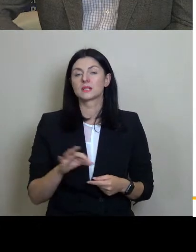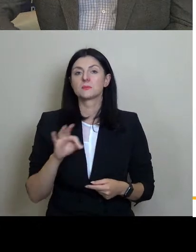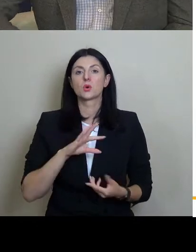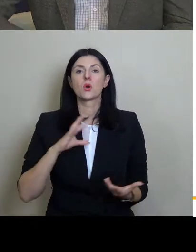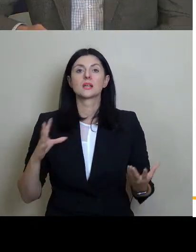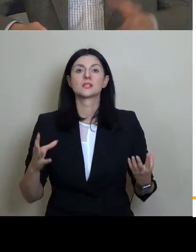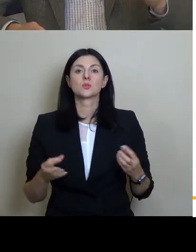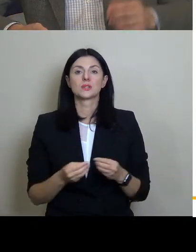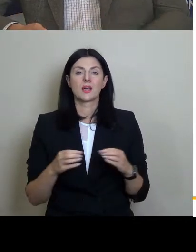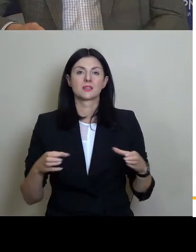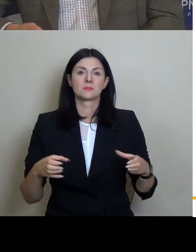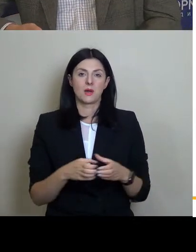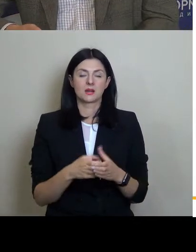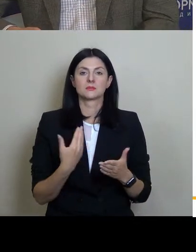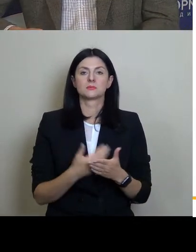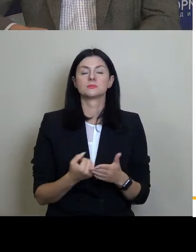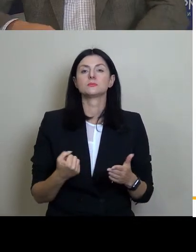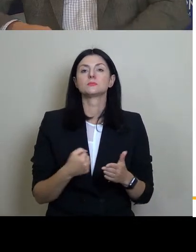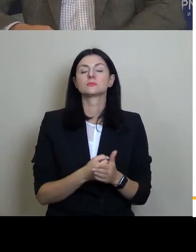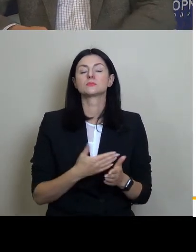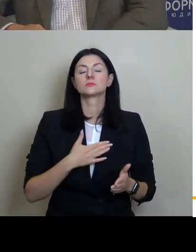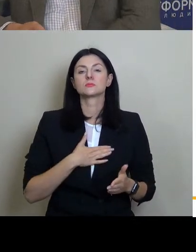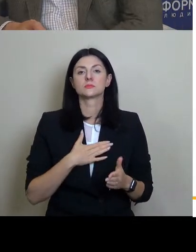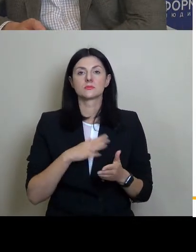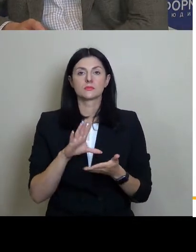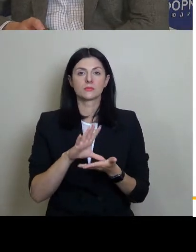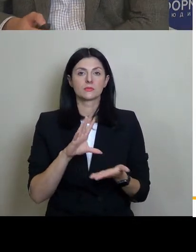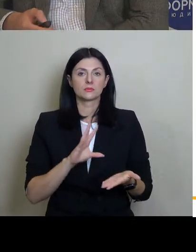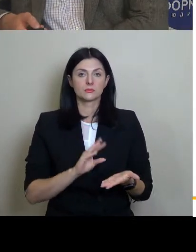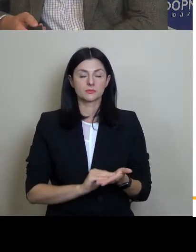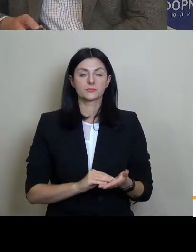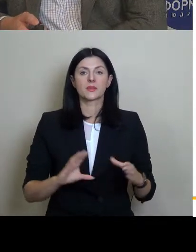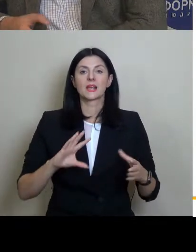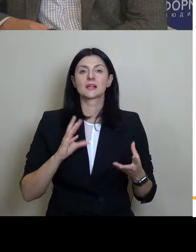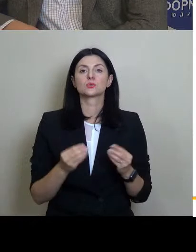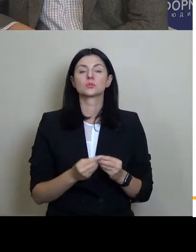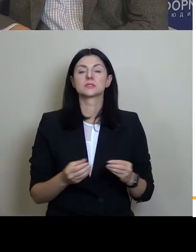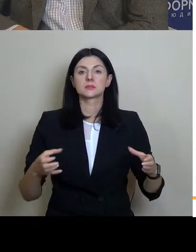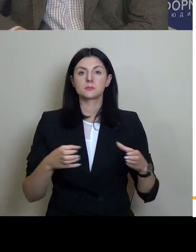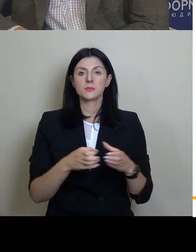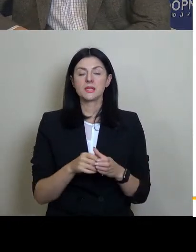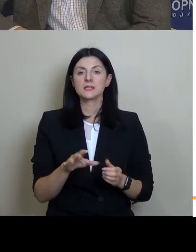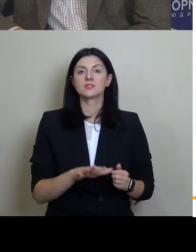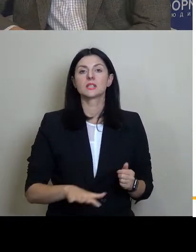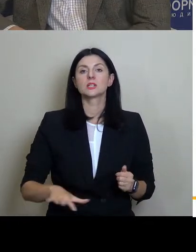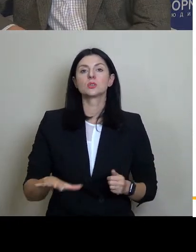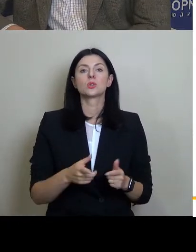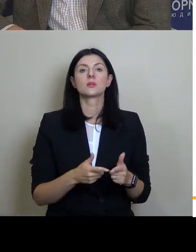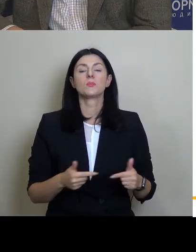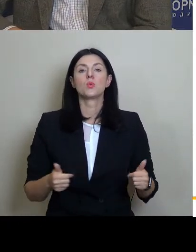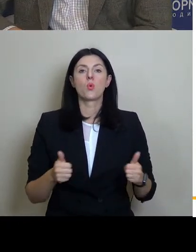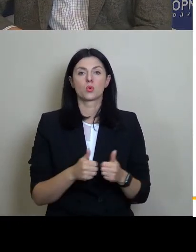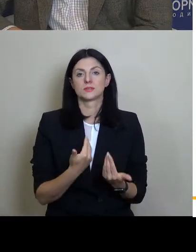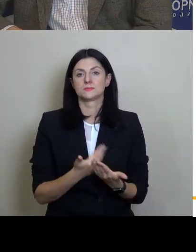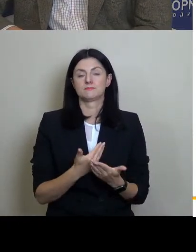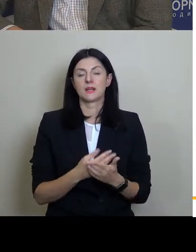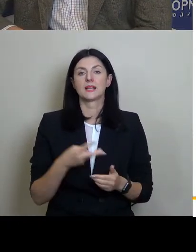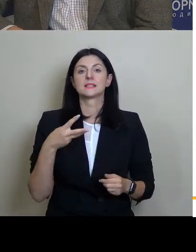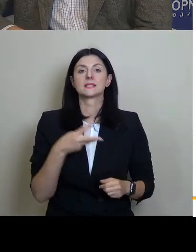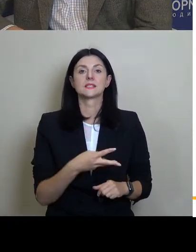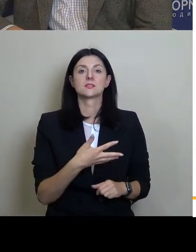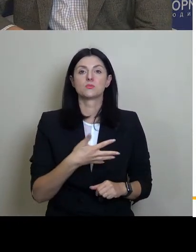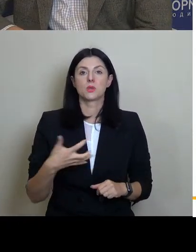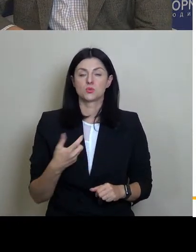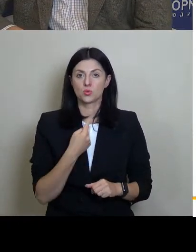talk about the results the party has, let's go back to the model. The result of the party in the territorial constituency,